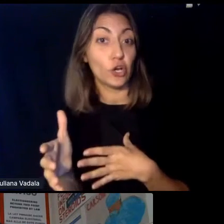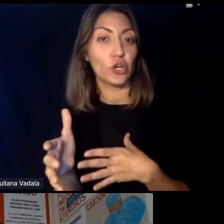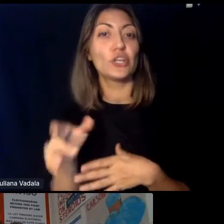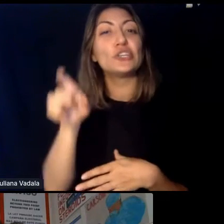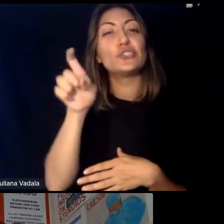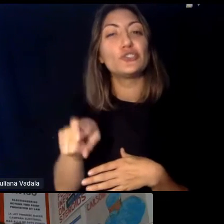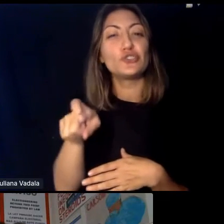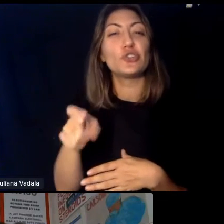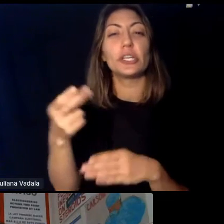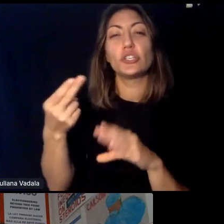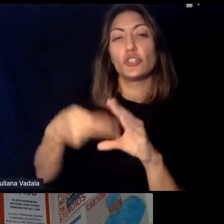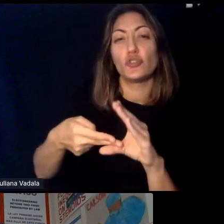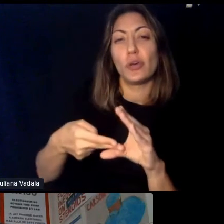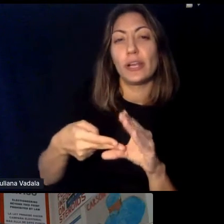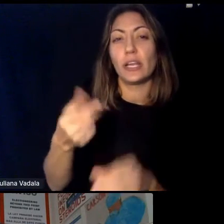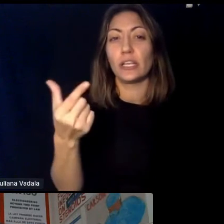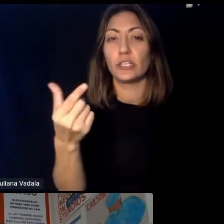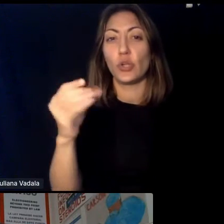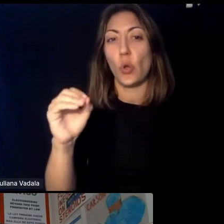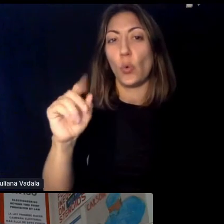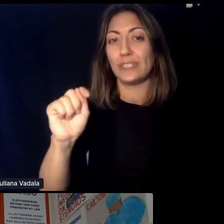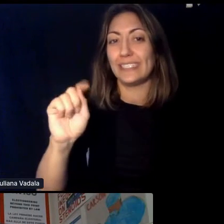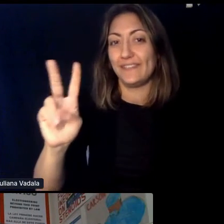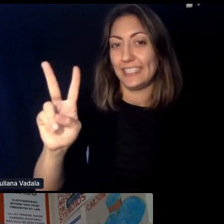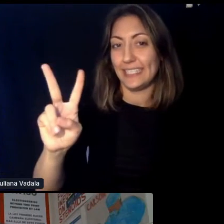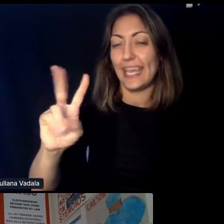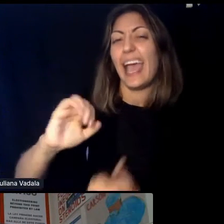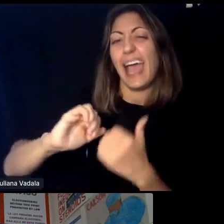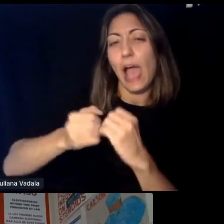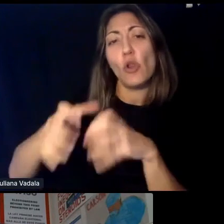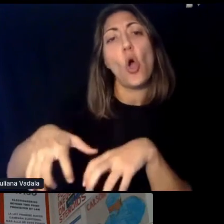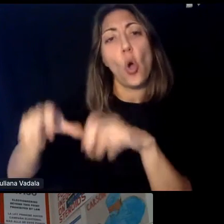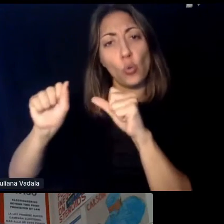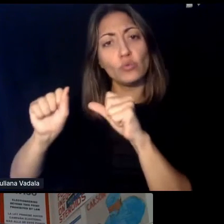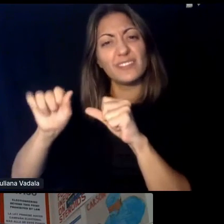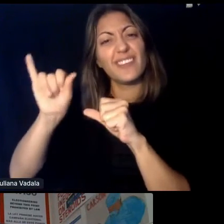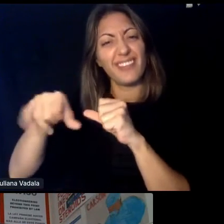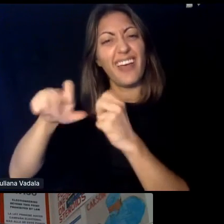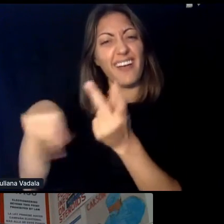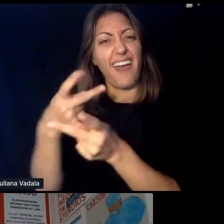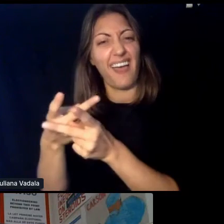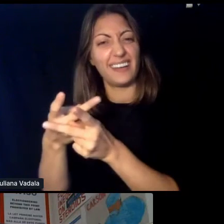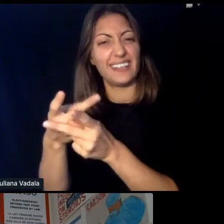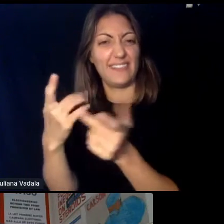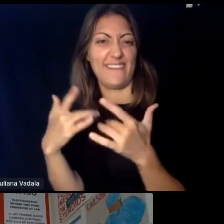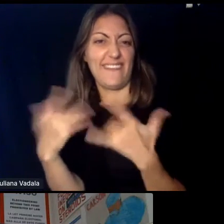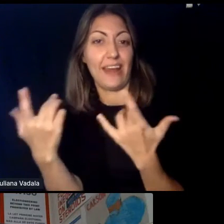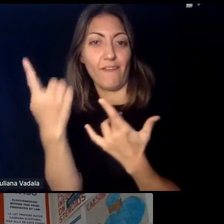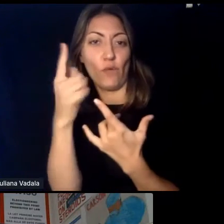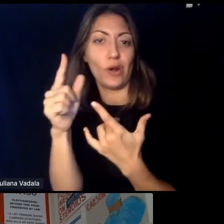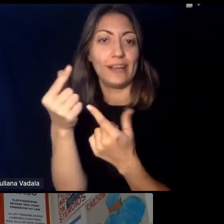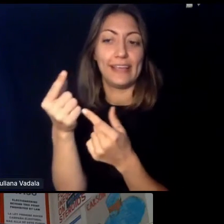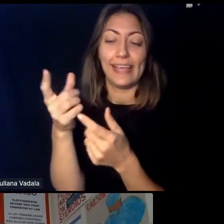pretty self-explanatory. And finally, you can talk to two of